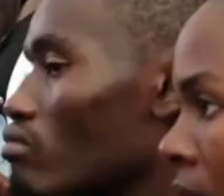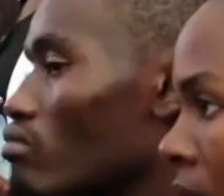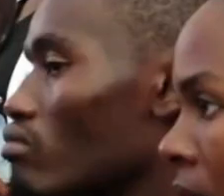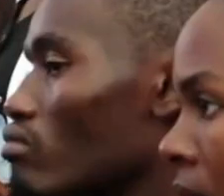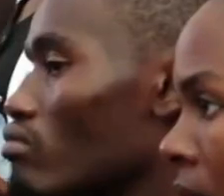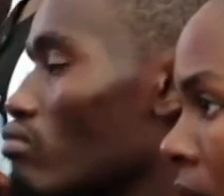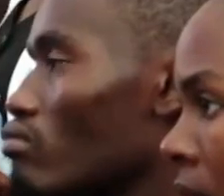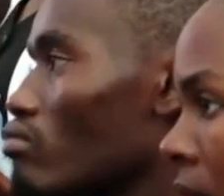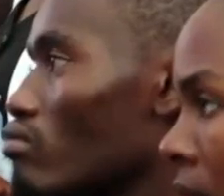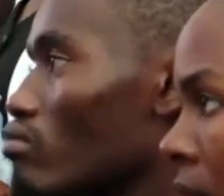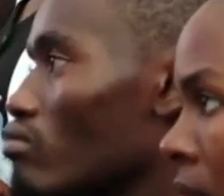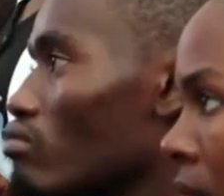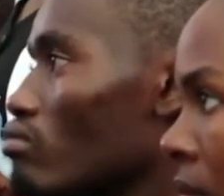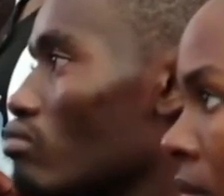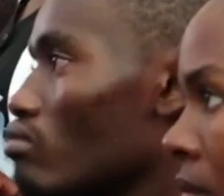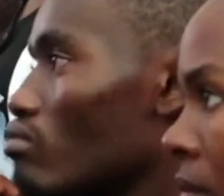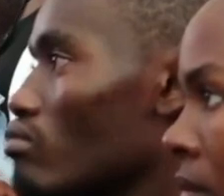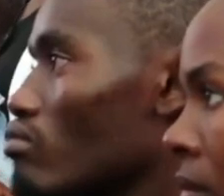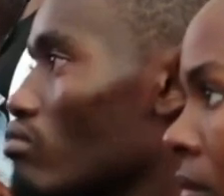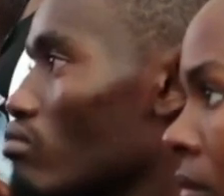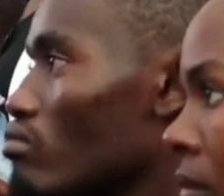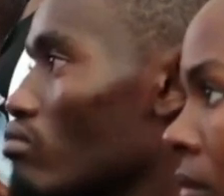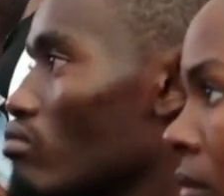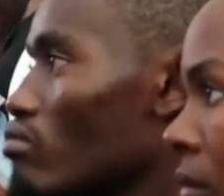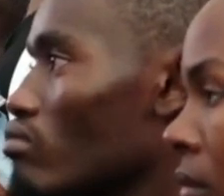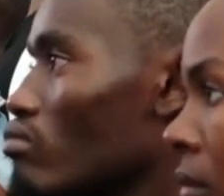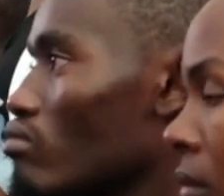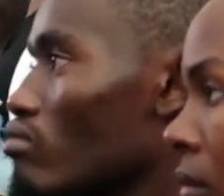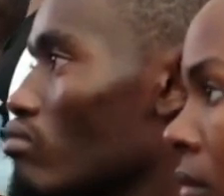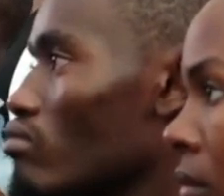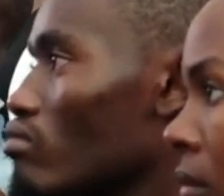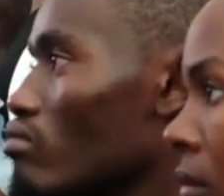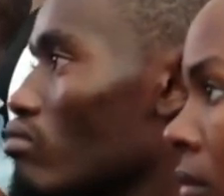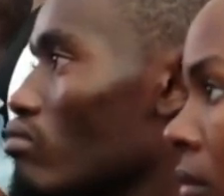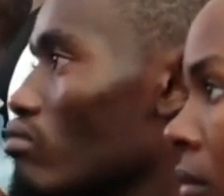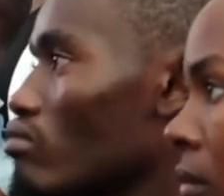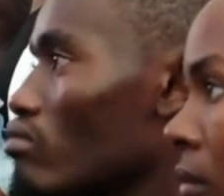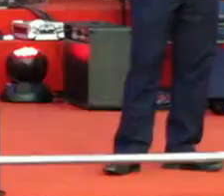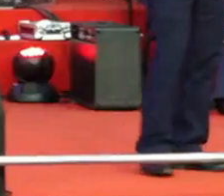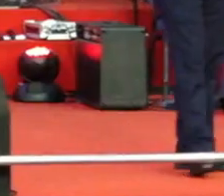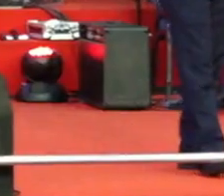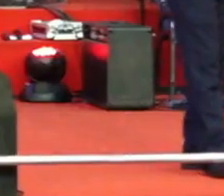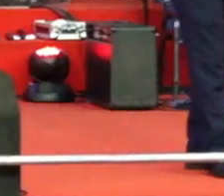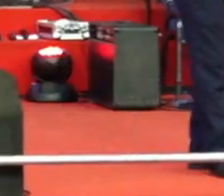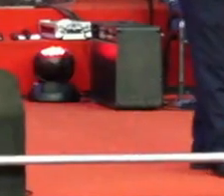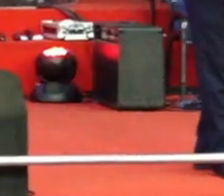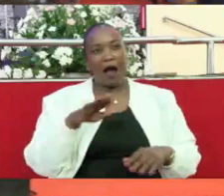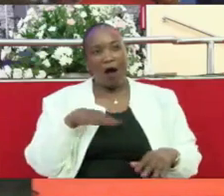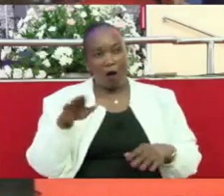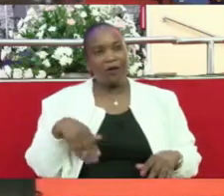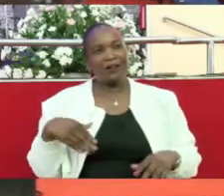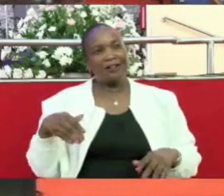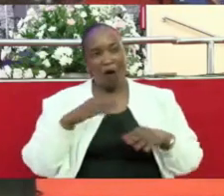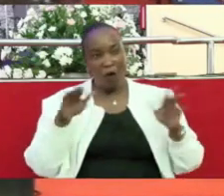have a name, na kama iko na jina, then they also hear. And therefore we can come to this mountain that